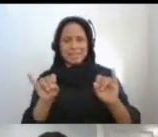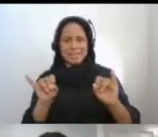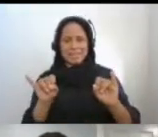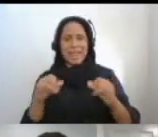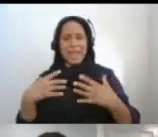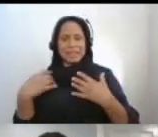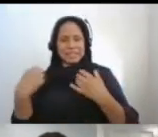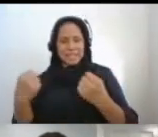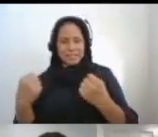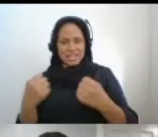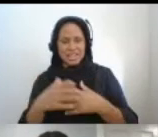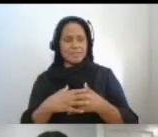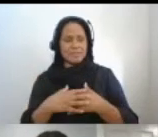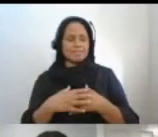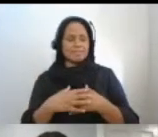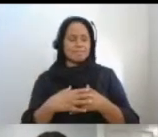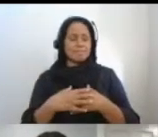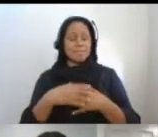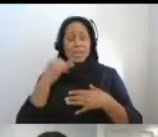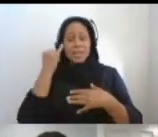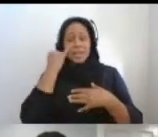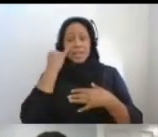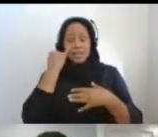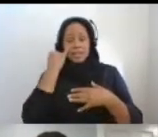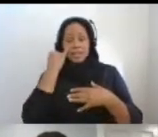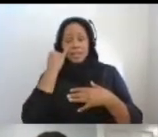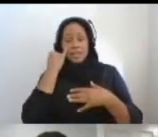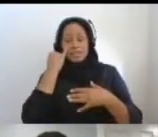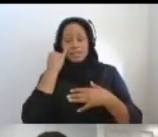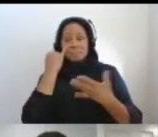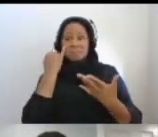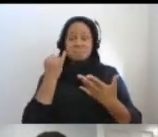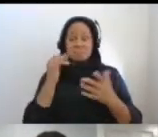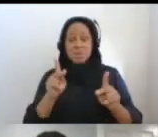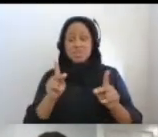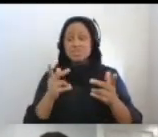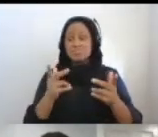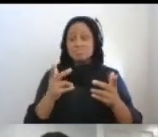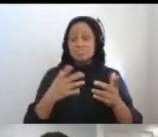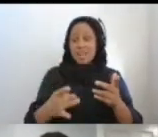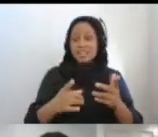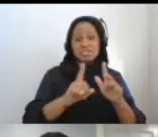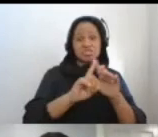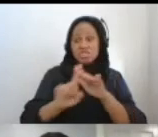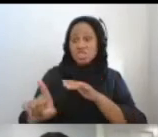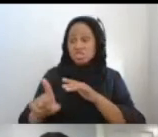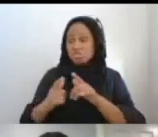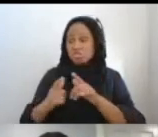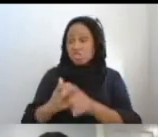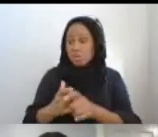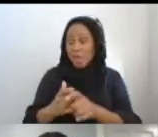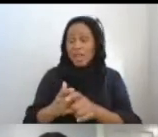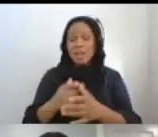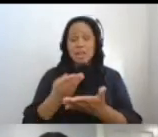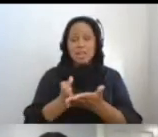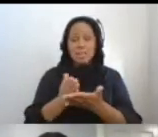look like a GPS tracker. If there's a participant who likes to take off and run away or gets lost a lot, budget will pay for a